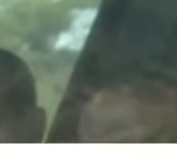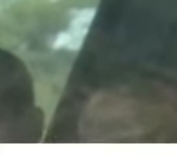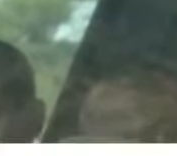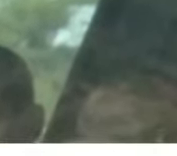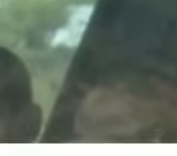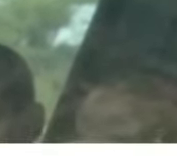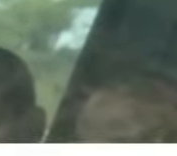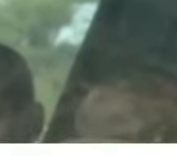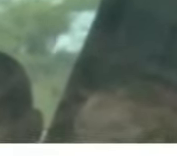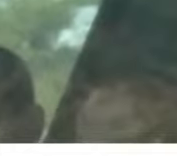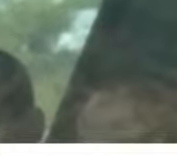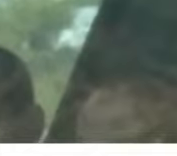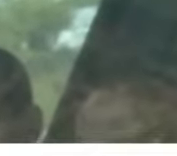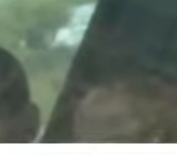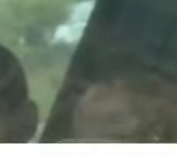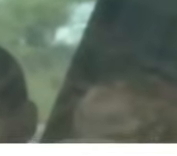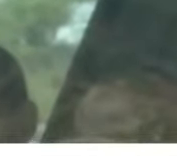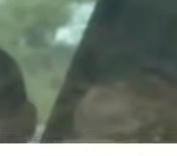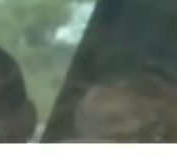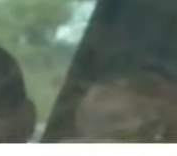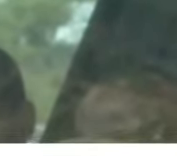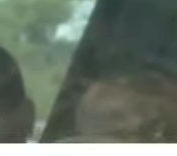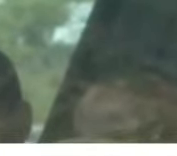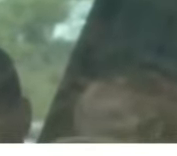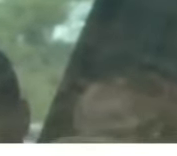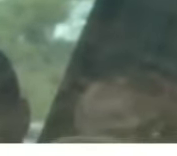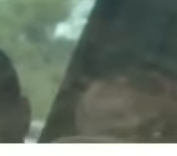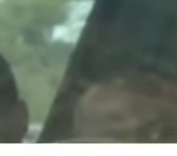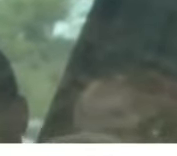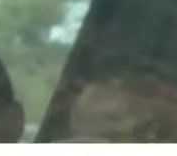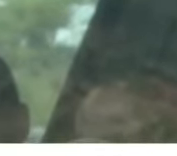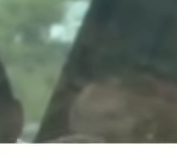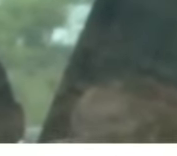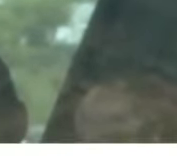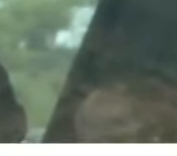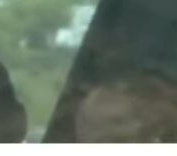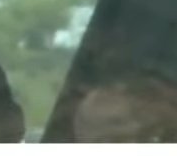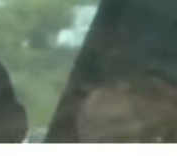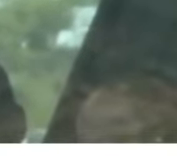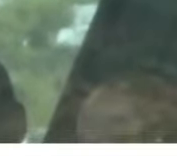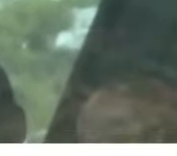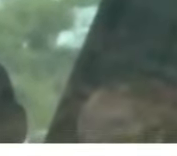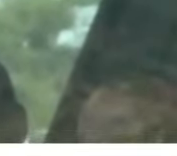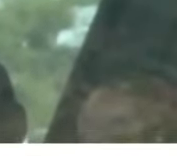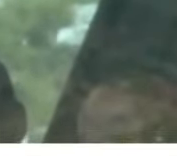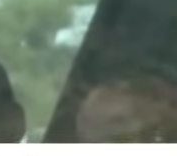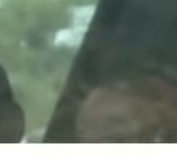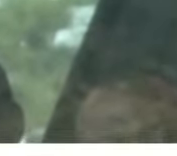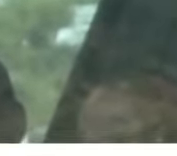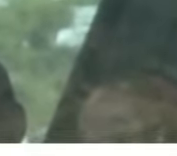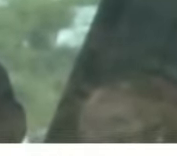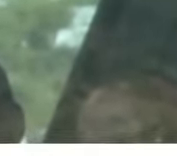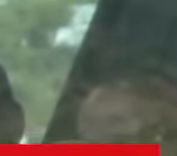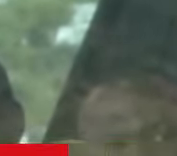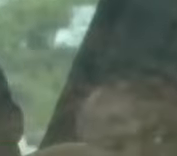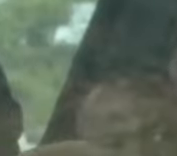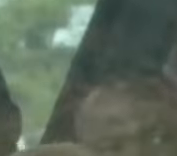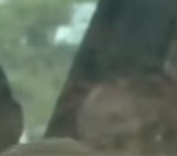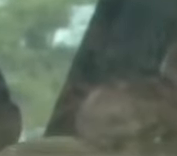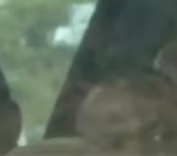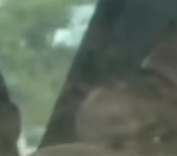of economic activities in e-commerce and employment. The demand for labor in the digital